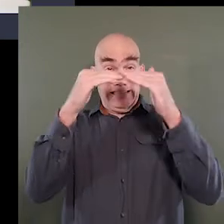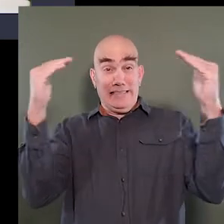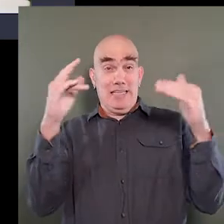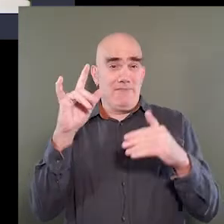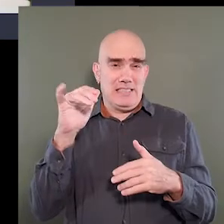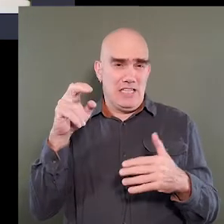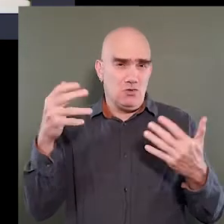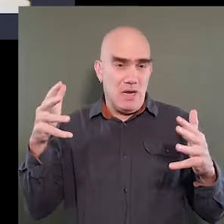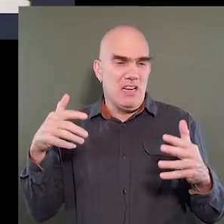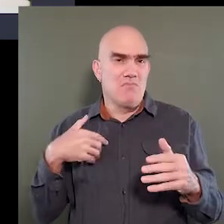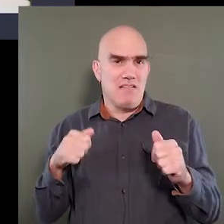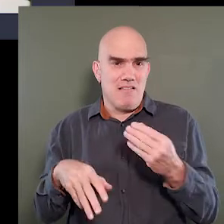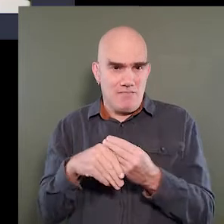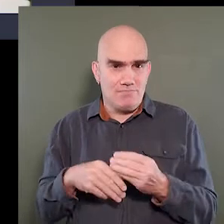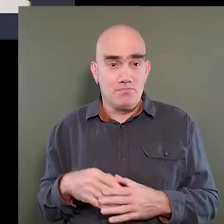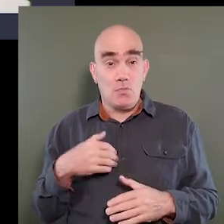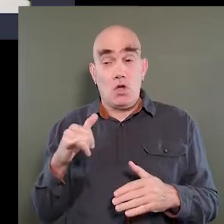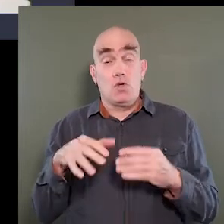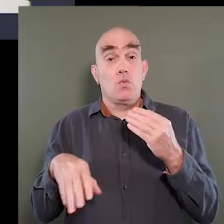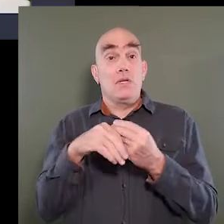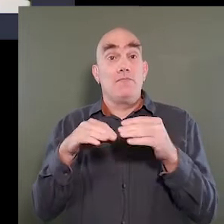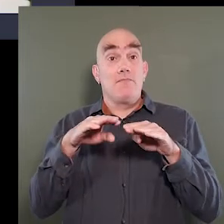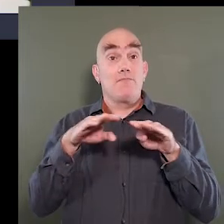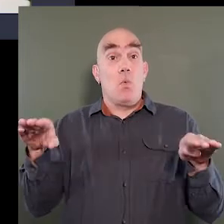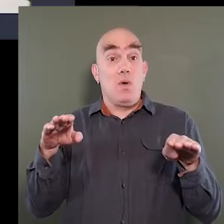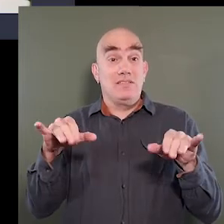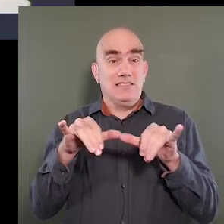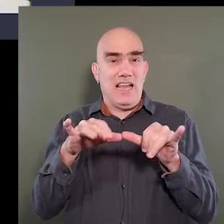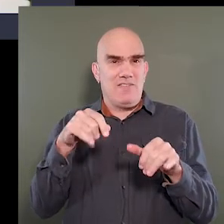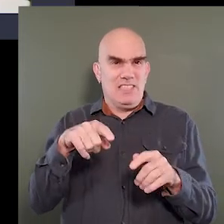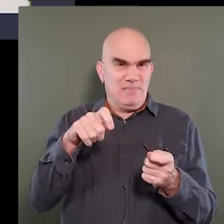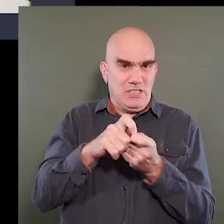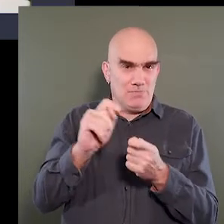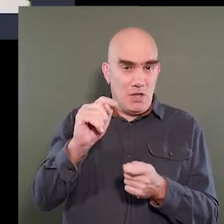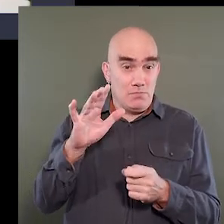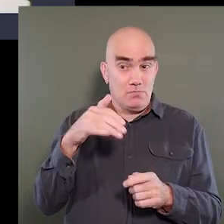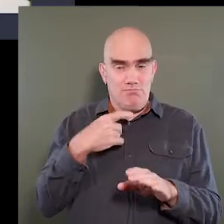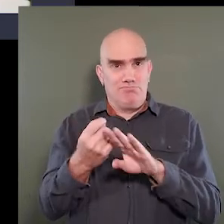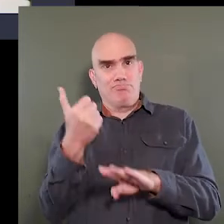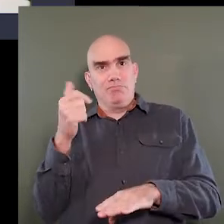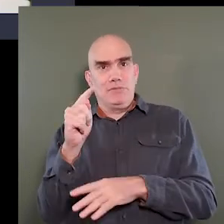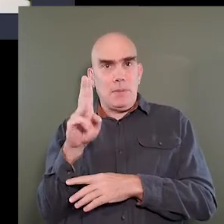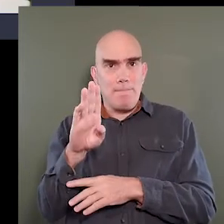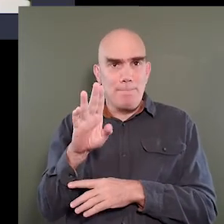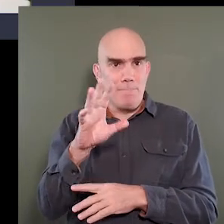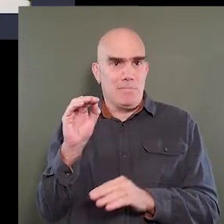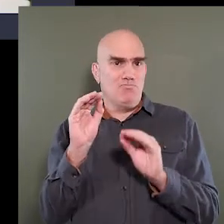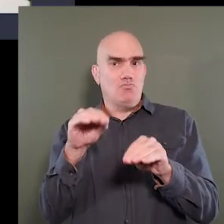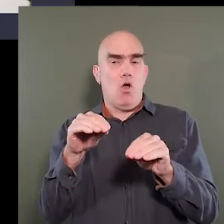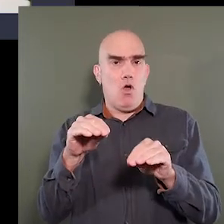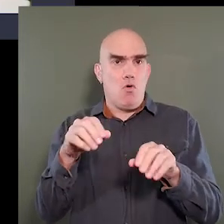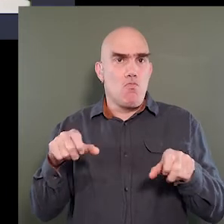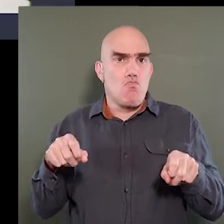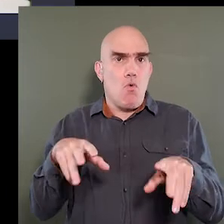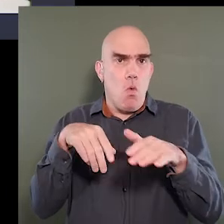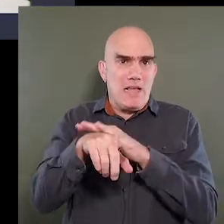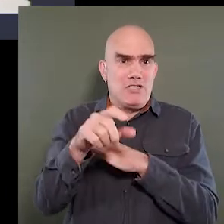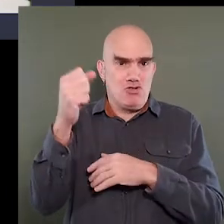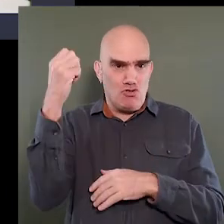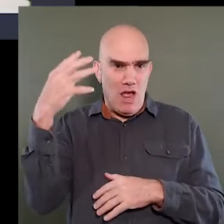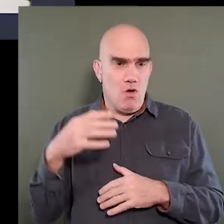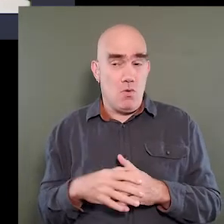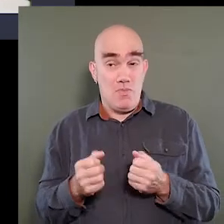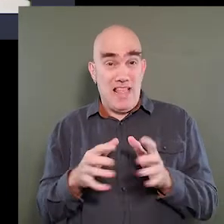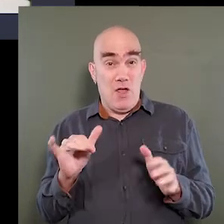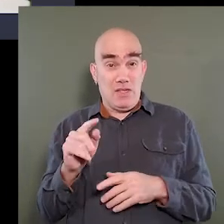increased the floor size of this particular bathroom by removing the tub and installing a roll-in shower. Without